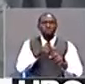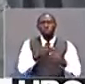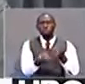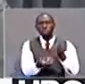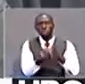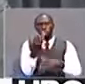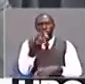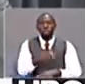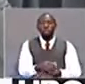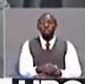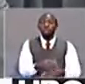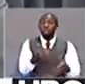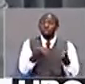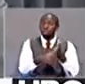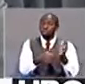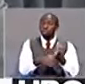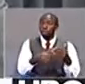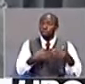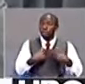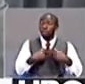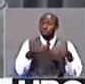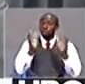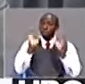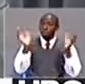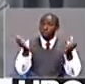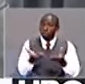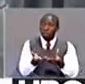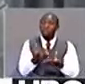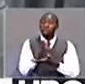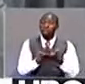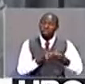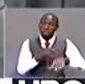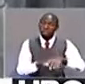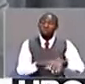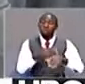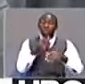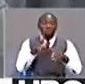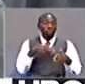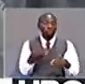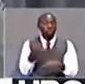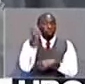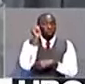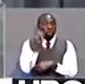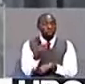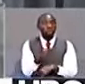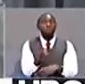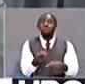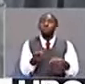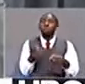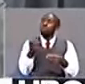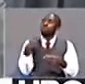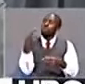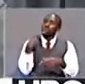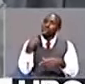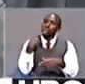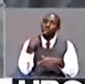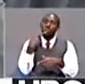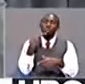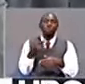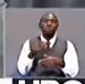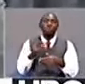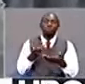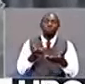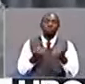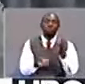we have in this world is that sometimes we fail to know the purpose why we are created. So he left us with very important